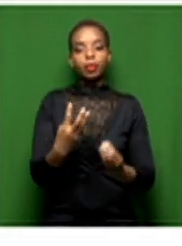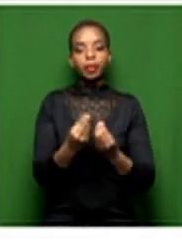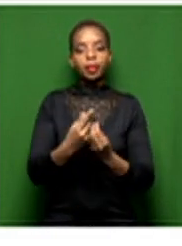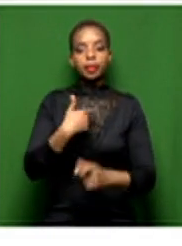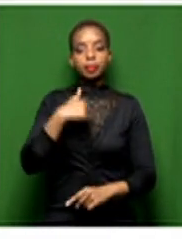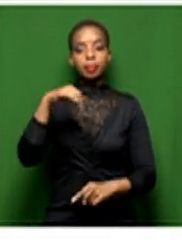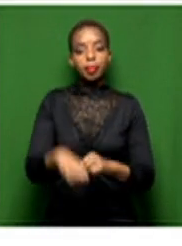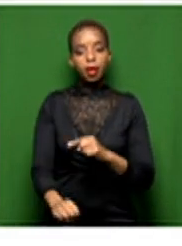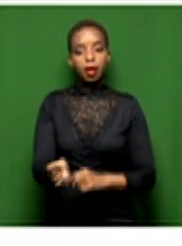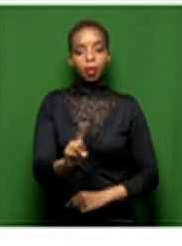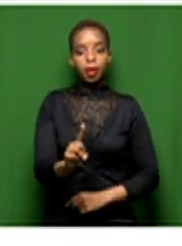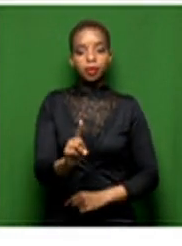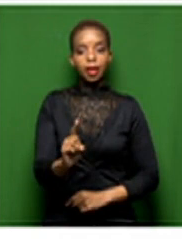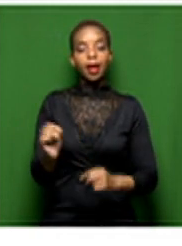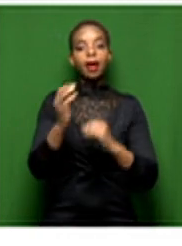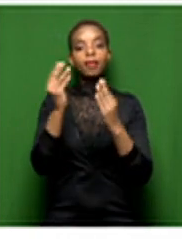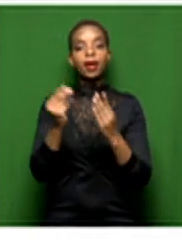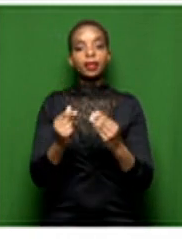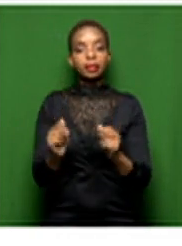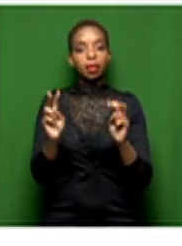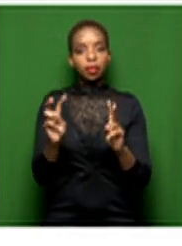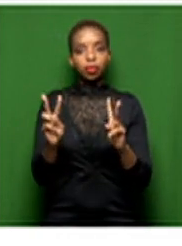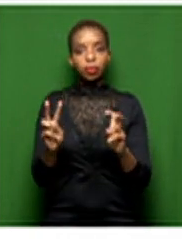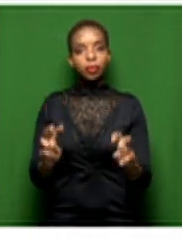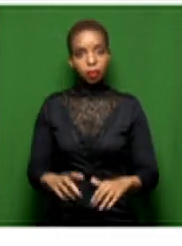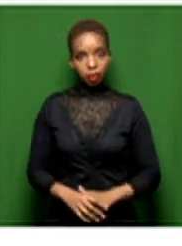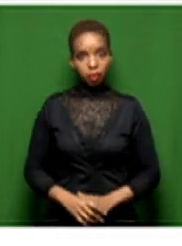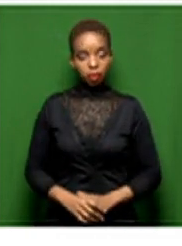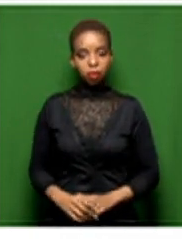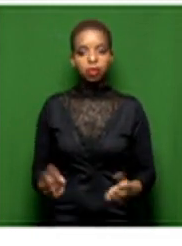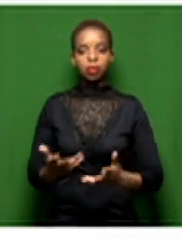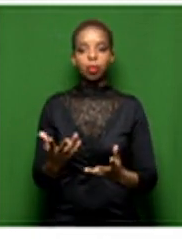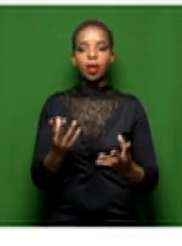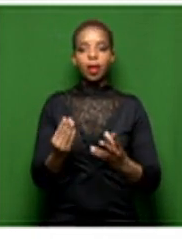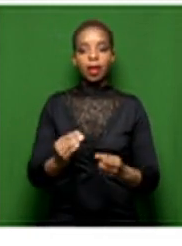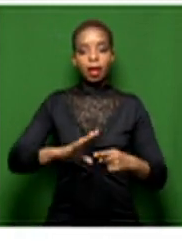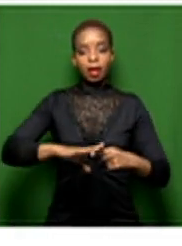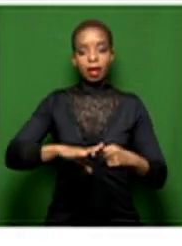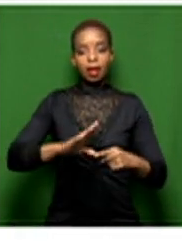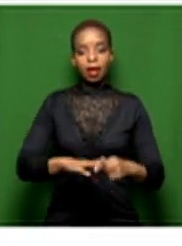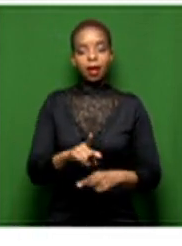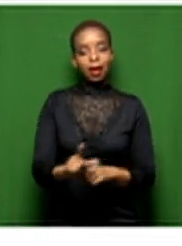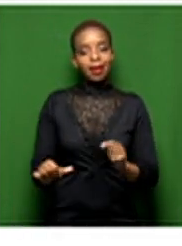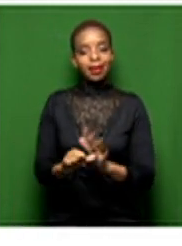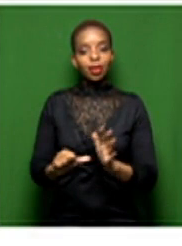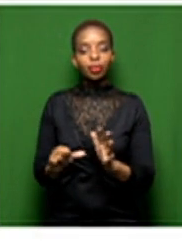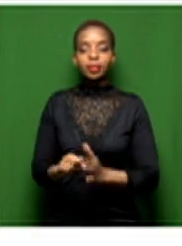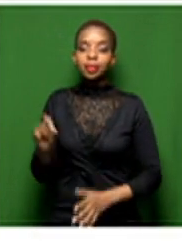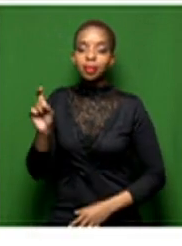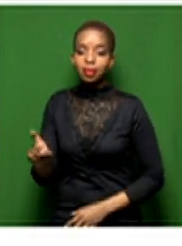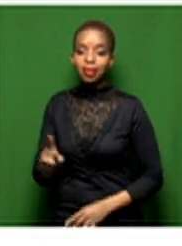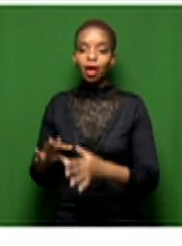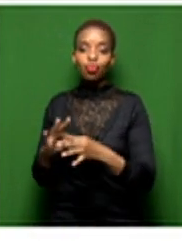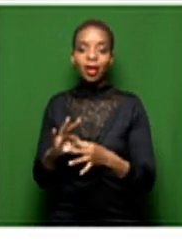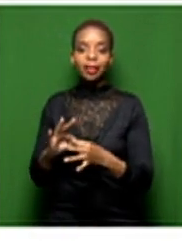that financial matters were number one reason why families or people in a relationship